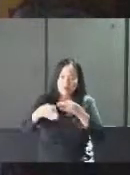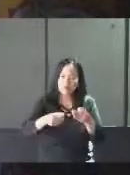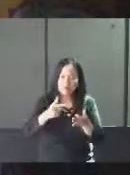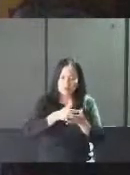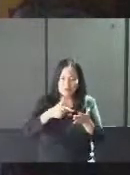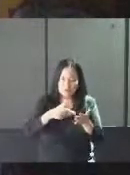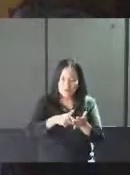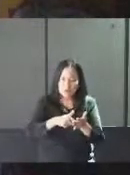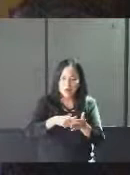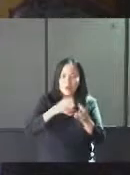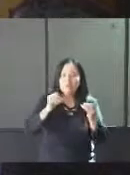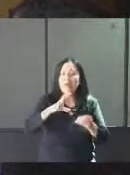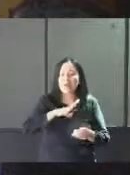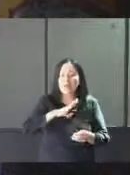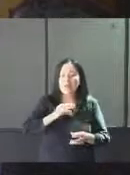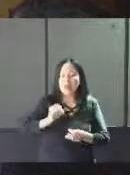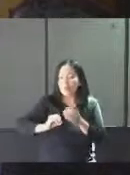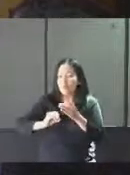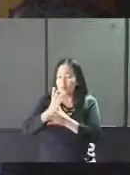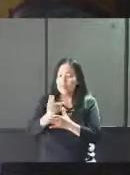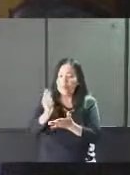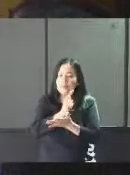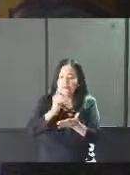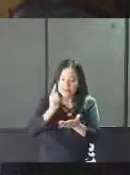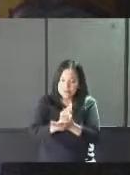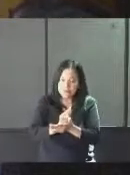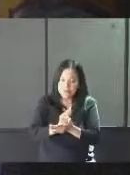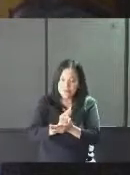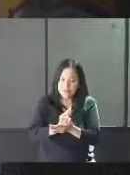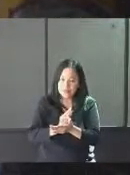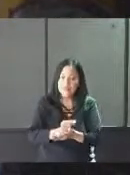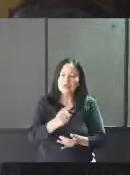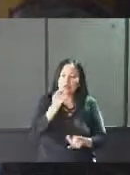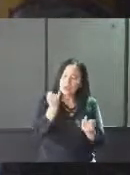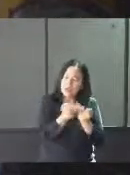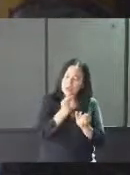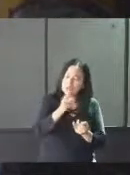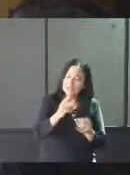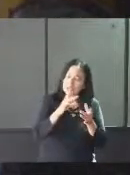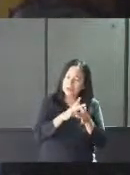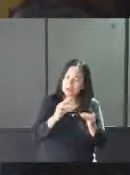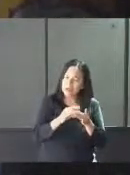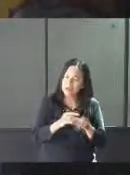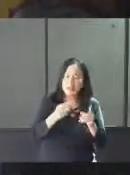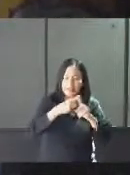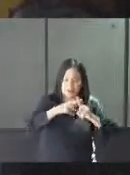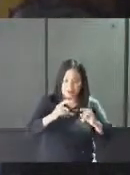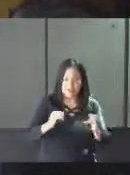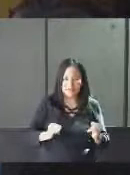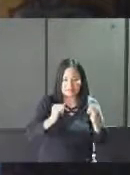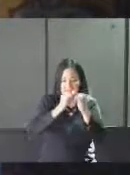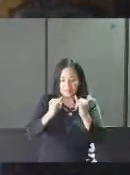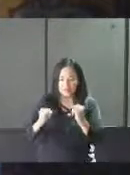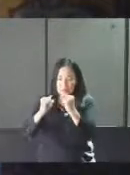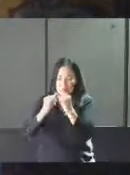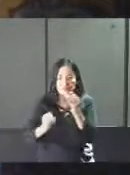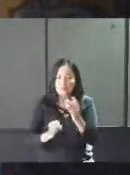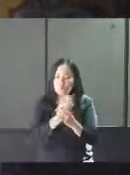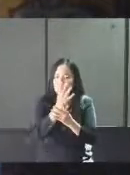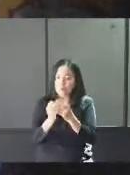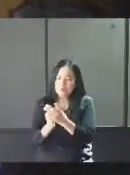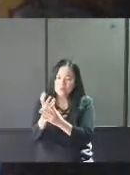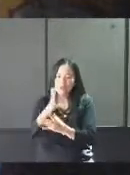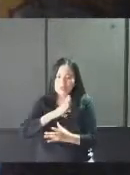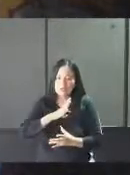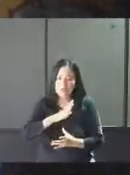in the public sphere needs specific policies, but also you talked about new policies and